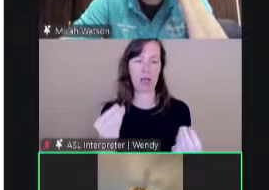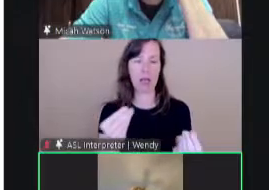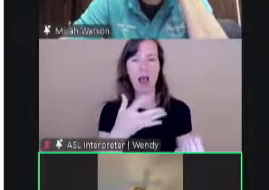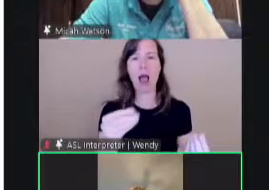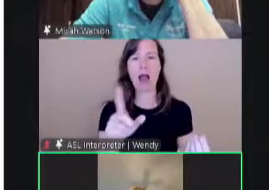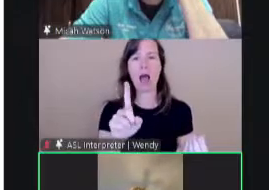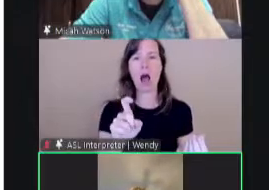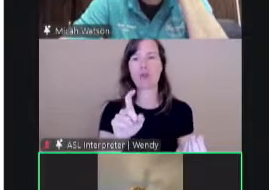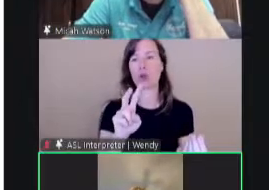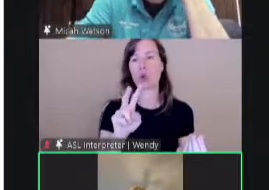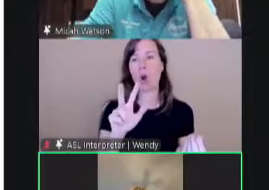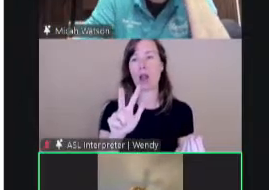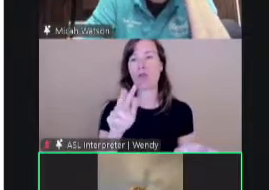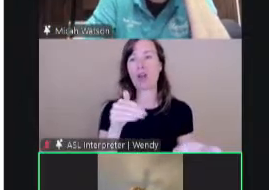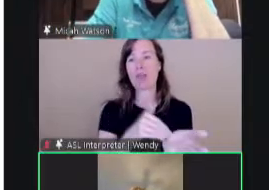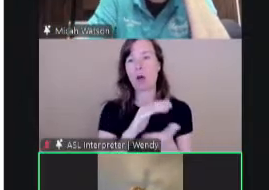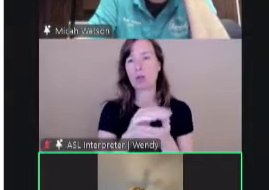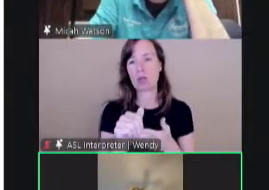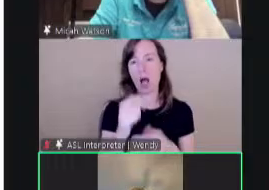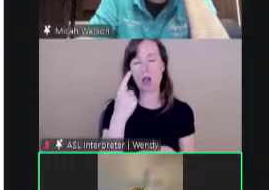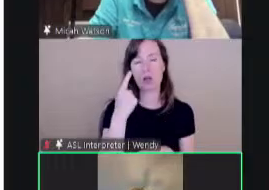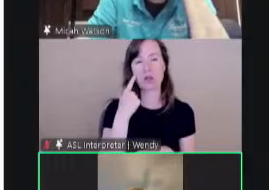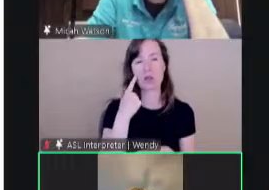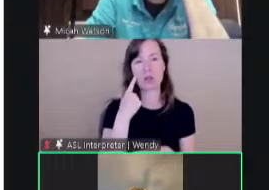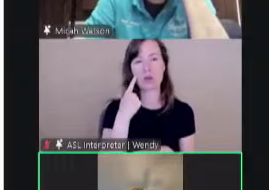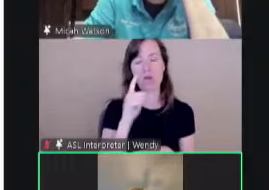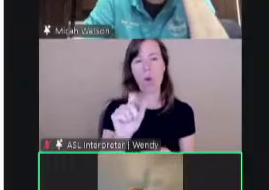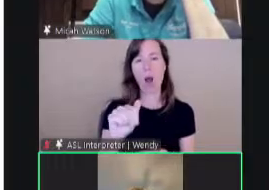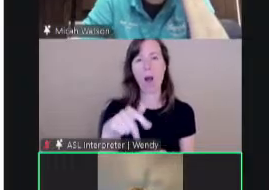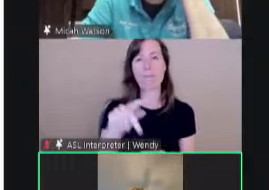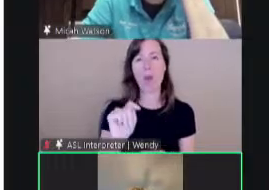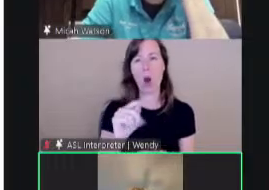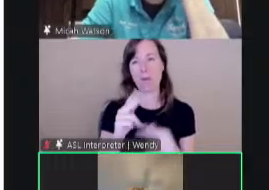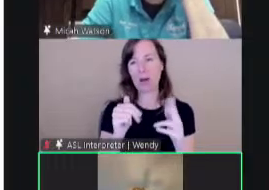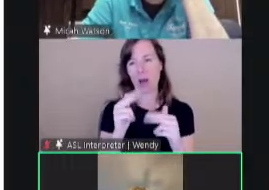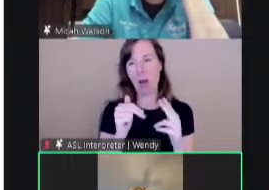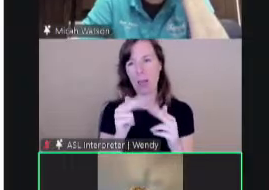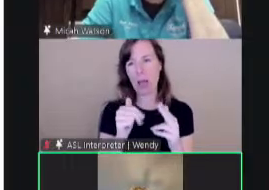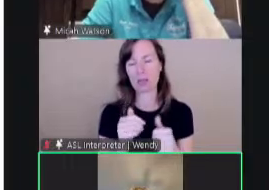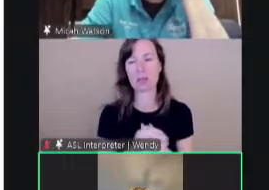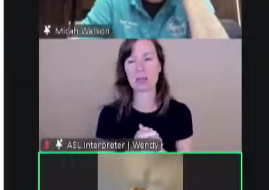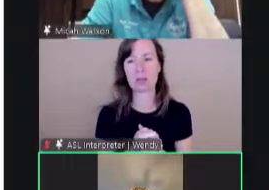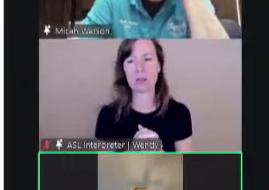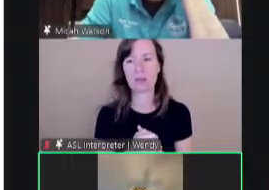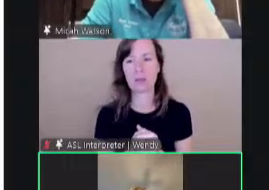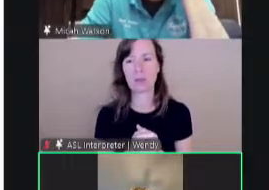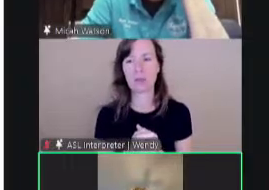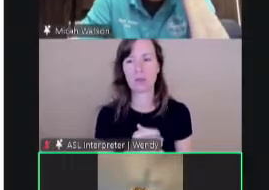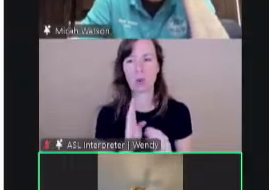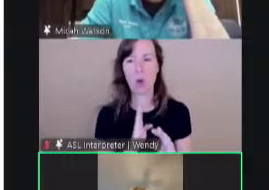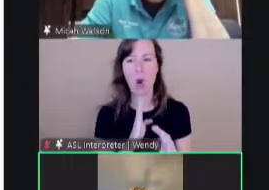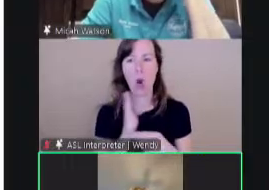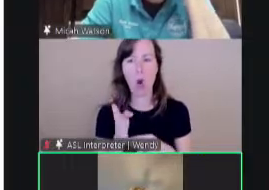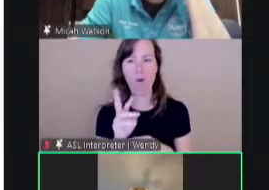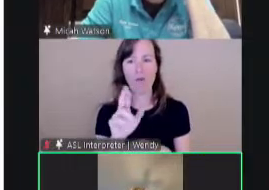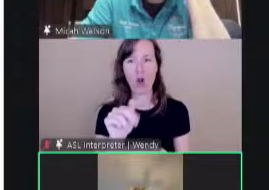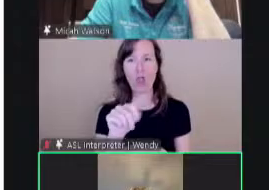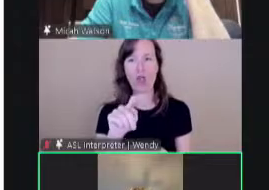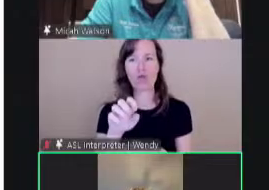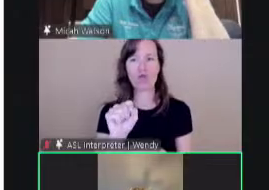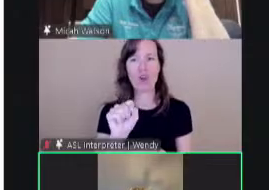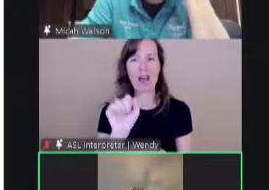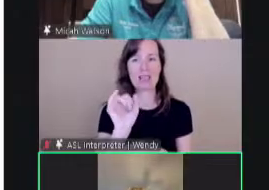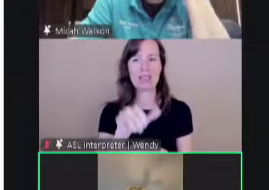$123,000 in revenue for the apartment complex over the rates that you were